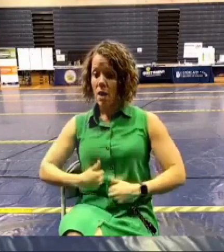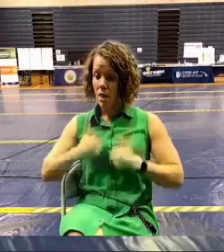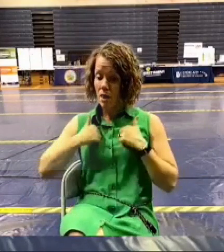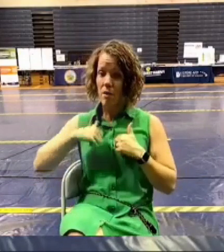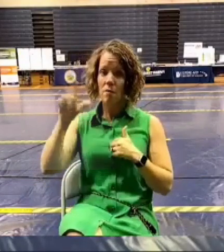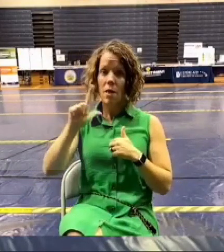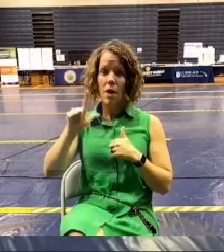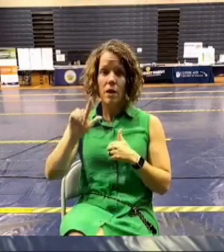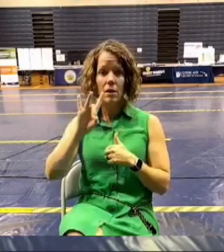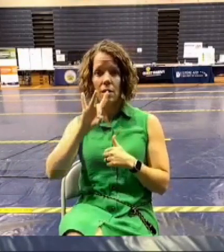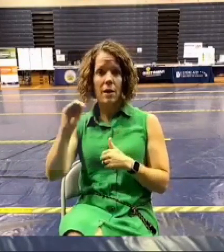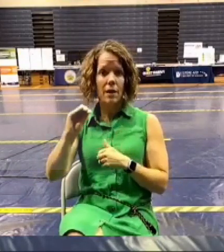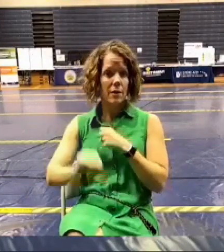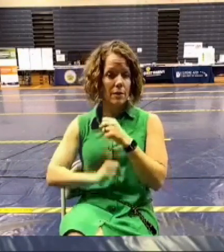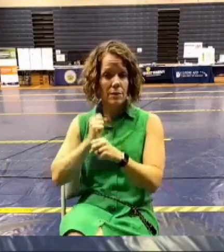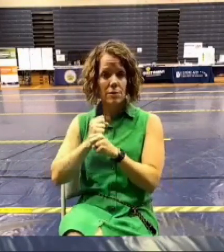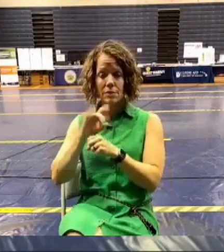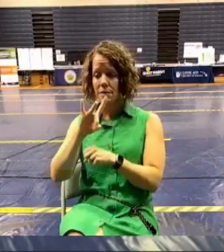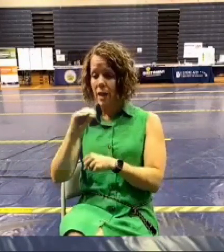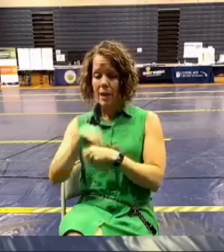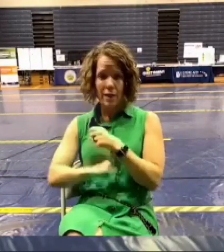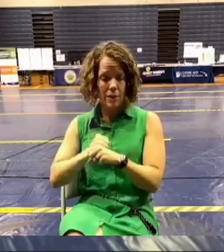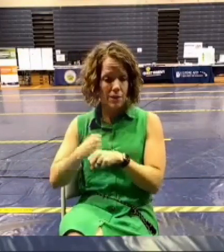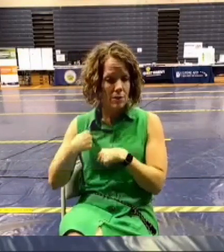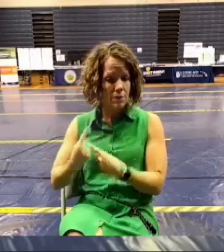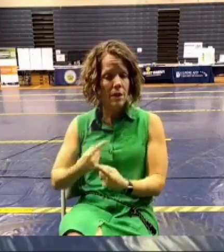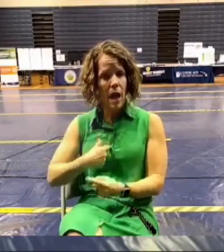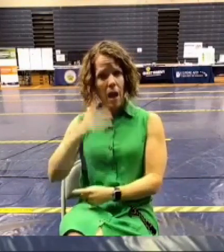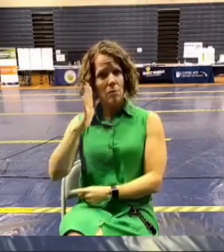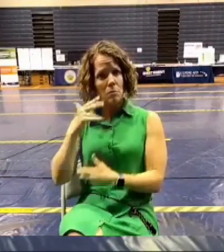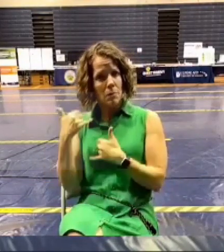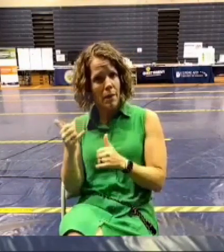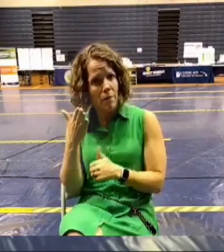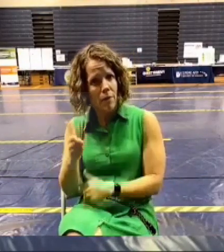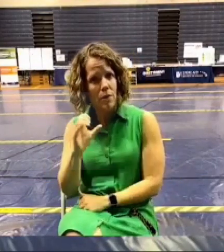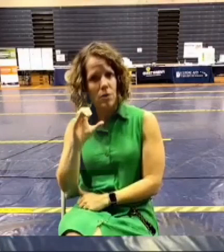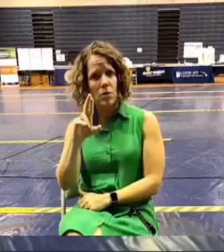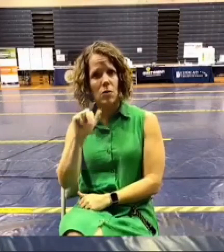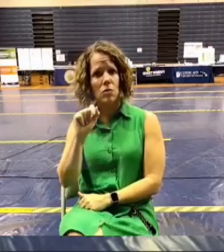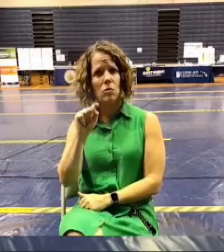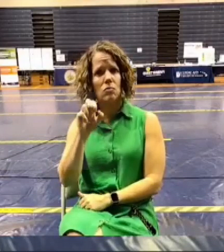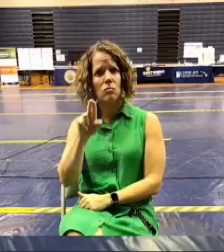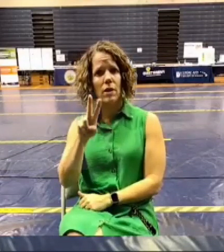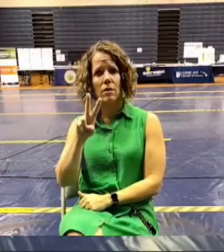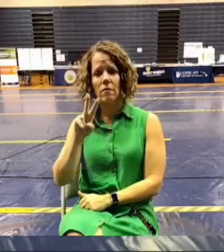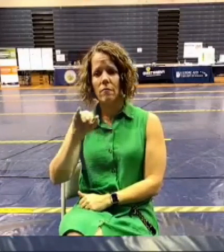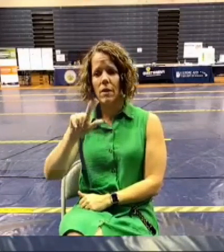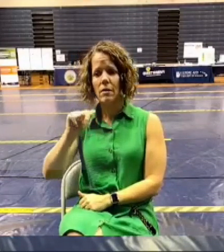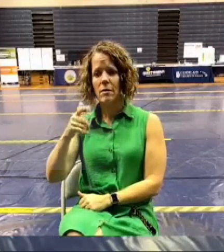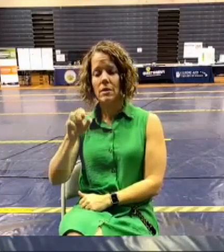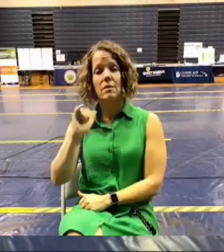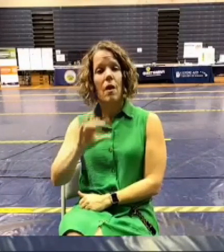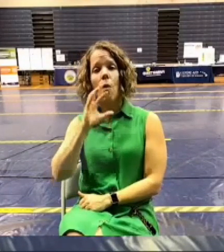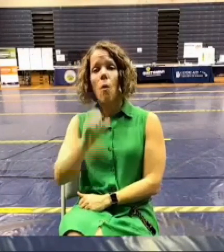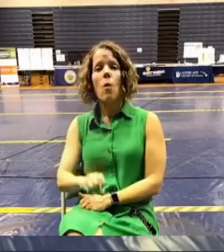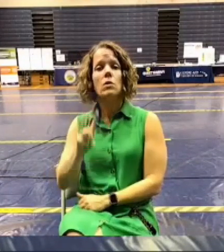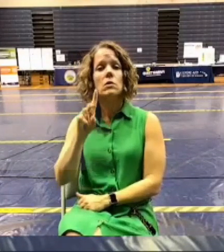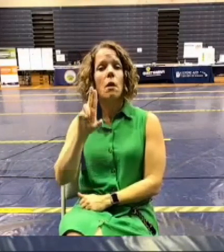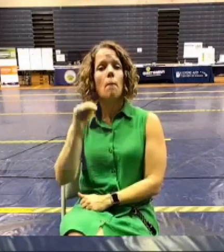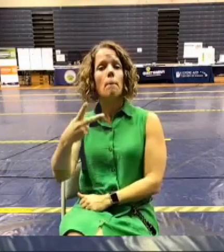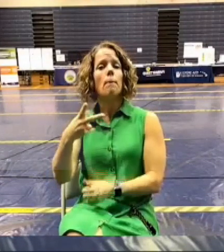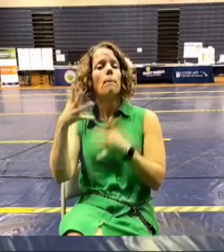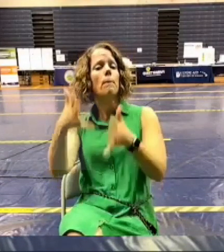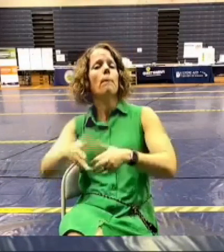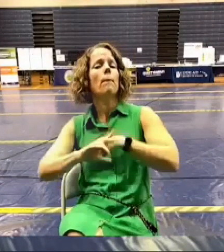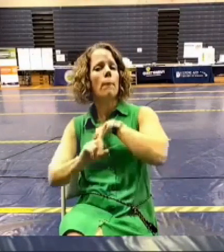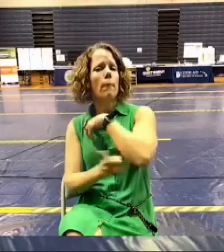in Crater Village. I know about Crater Village, and it used to be the old dump. It's got